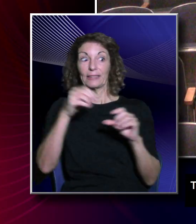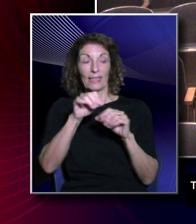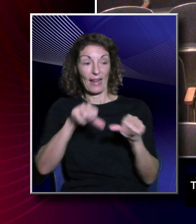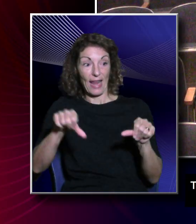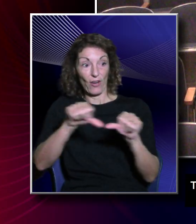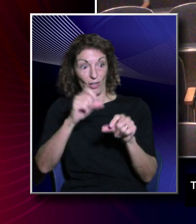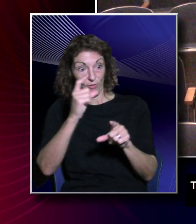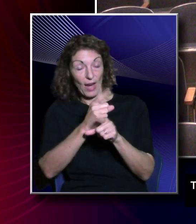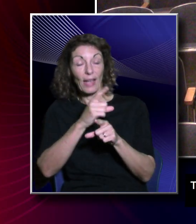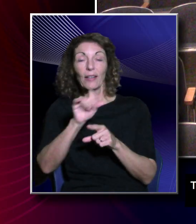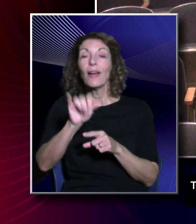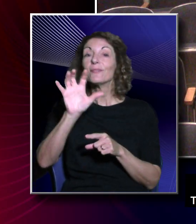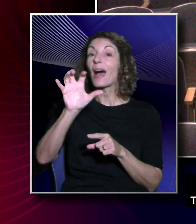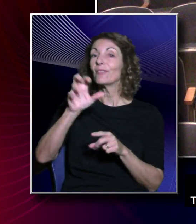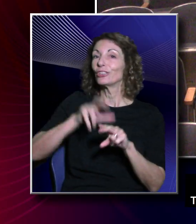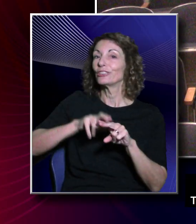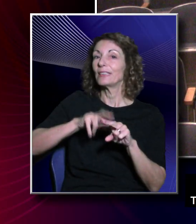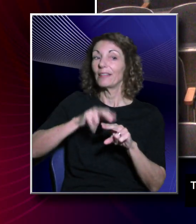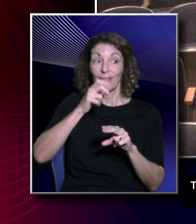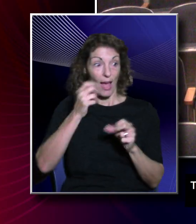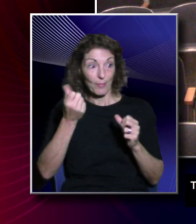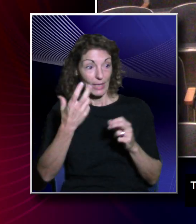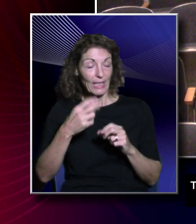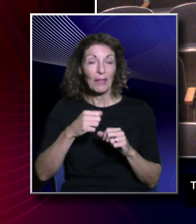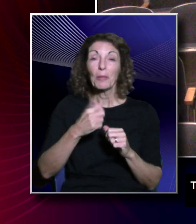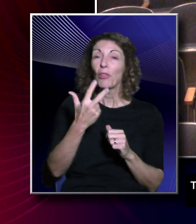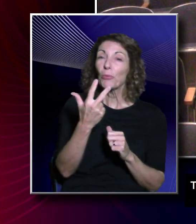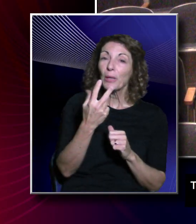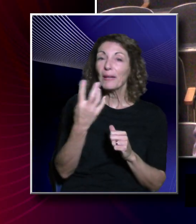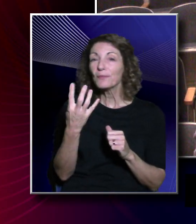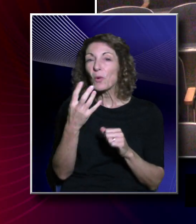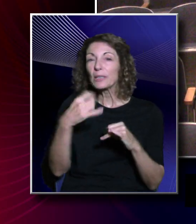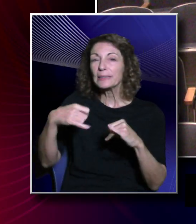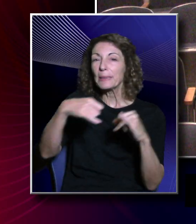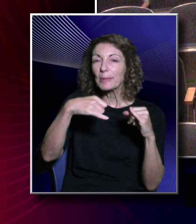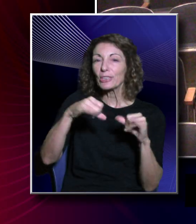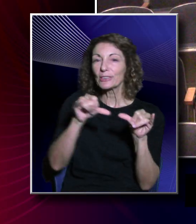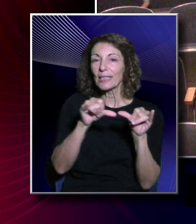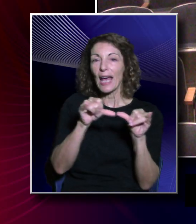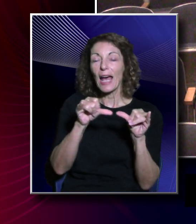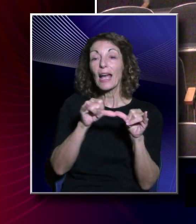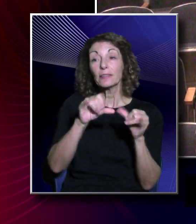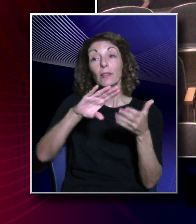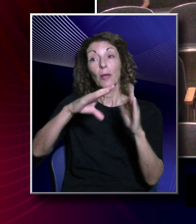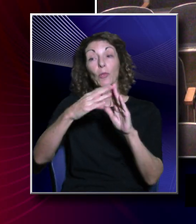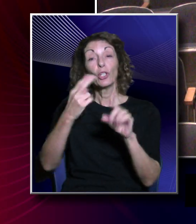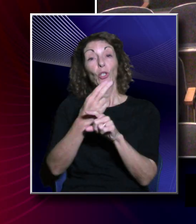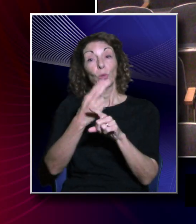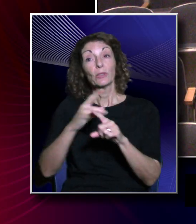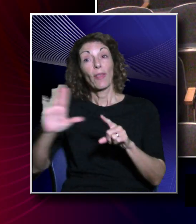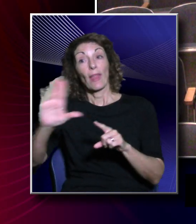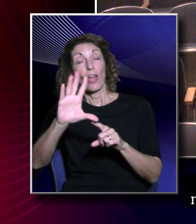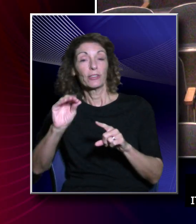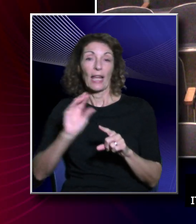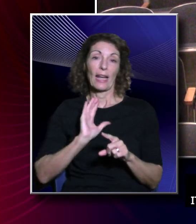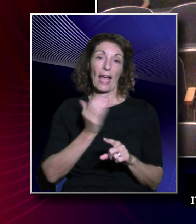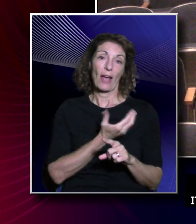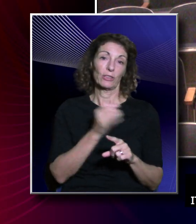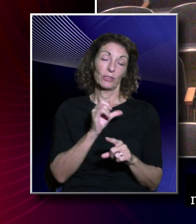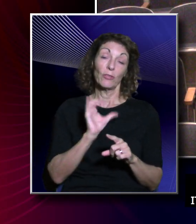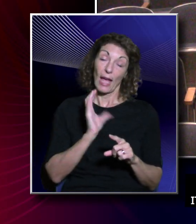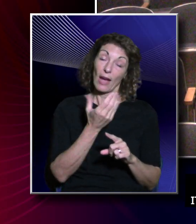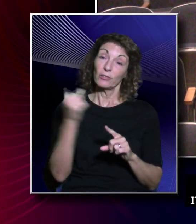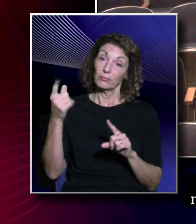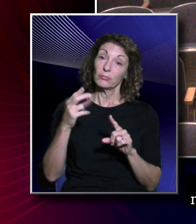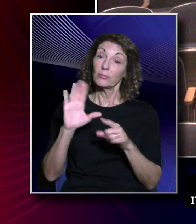many. There's about 3 or 4 that are its size that are used as much by the community as ours is. Ours is used quite a